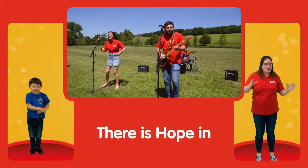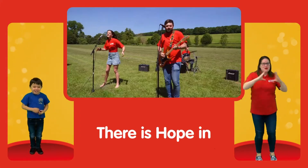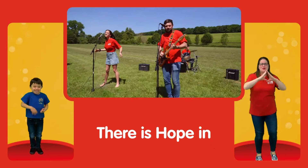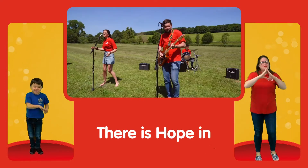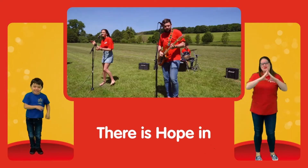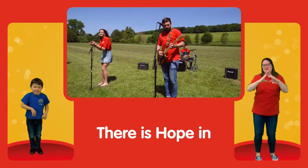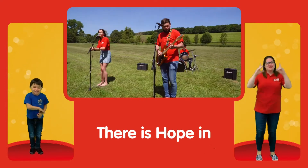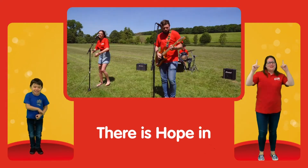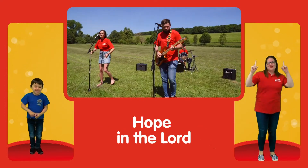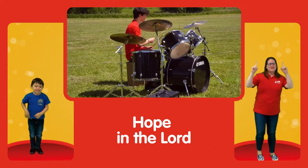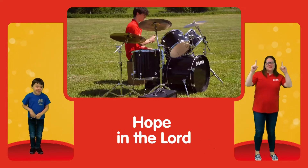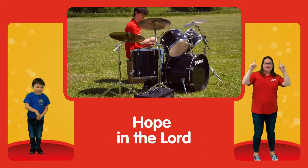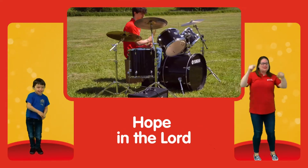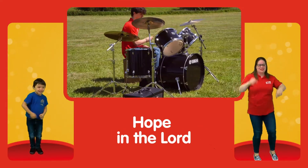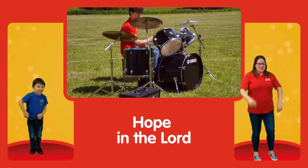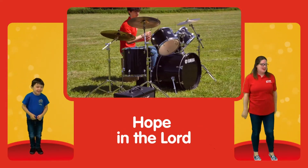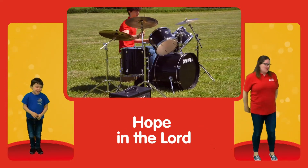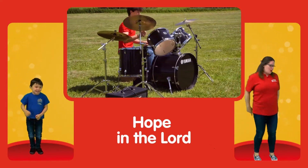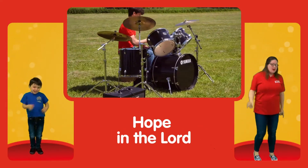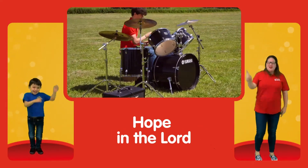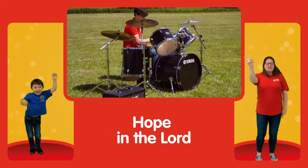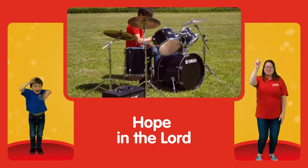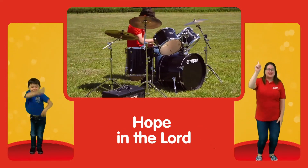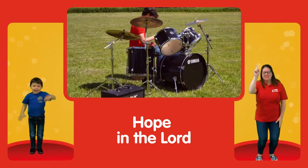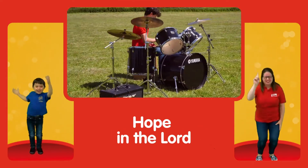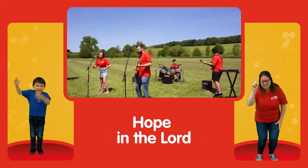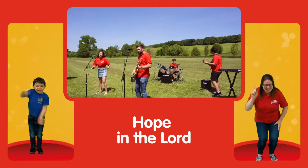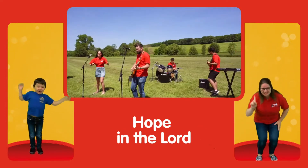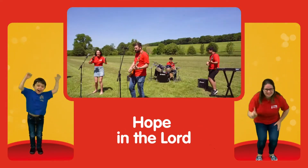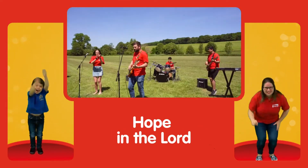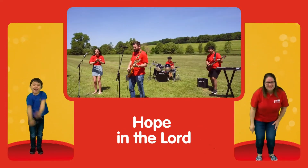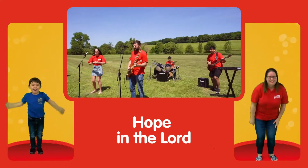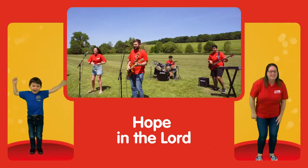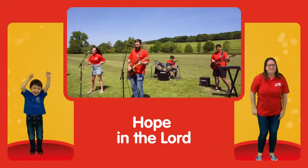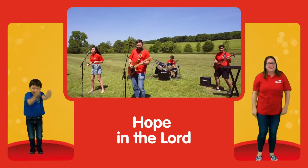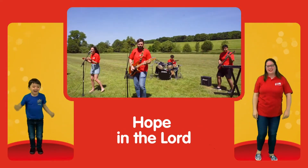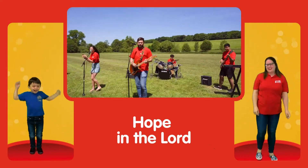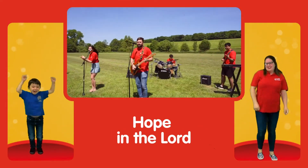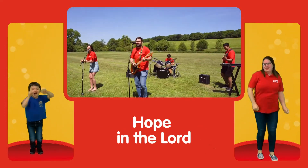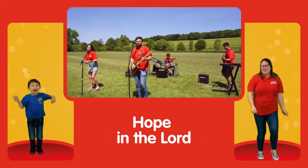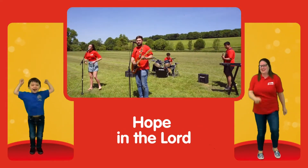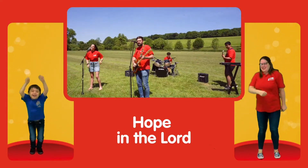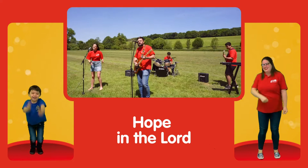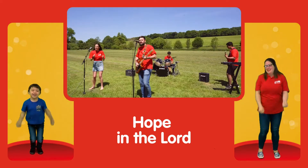There is hope in the Lord.